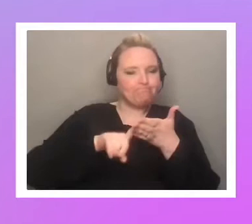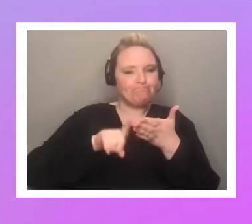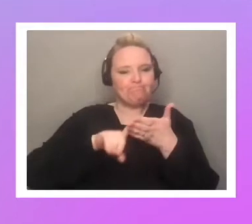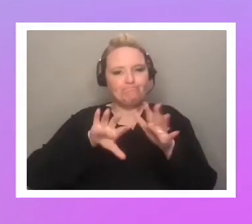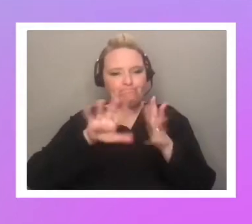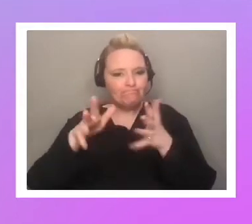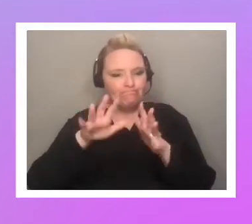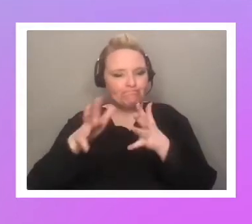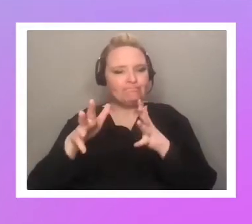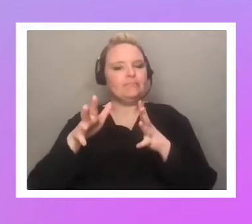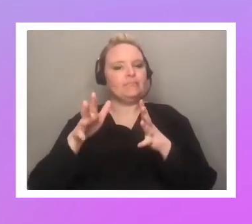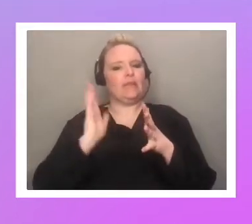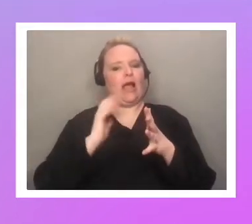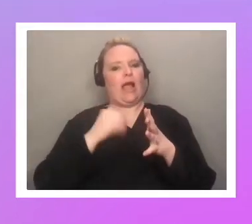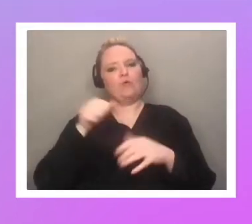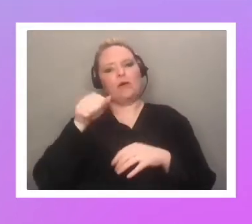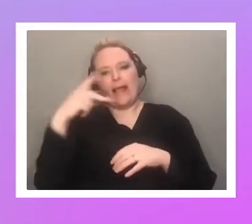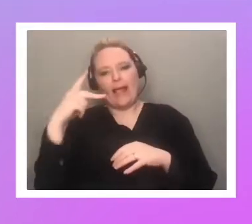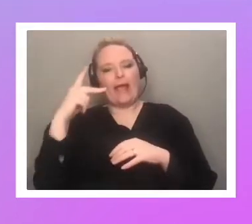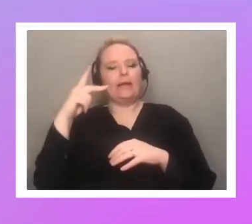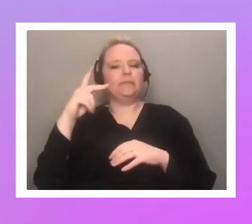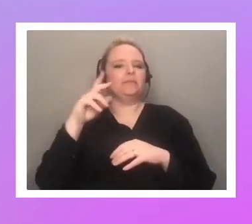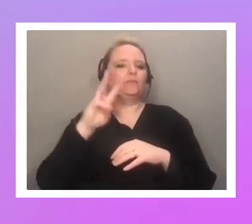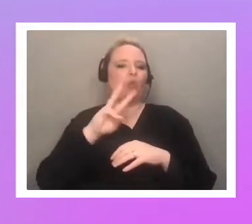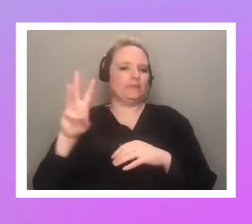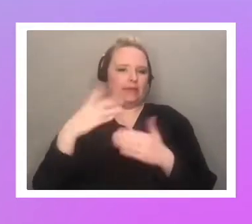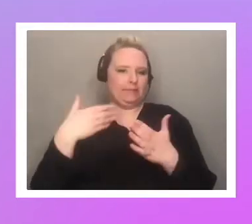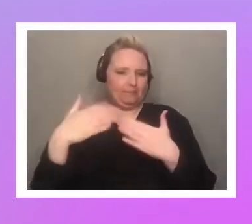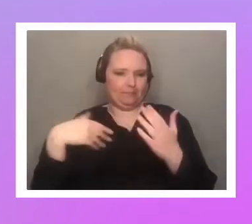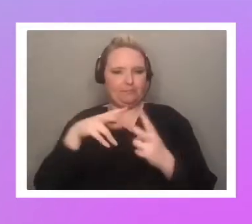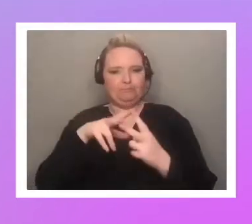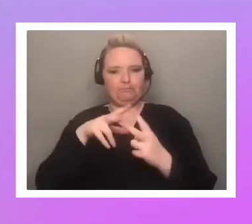our applications and our site?